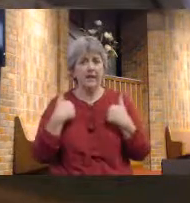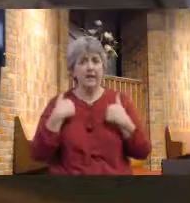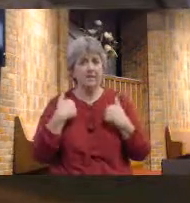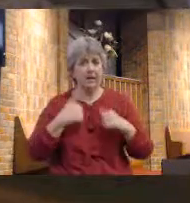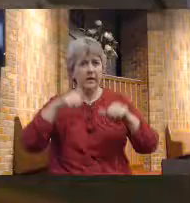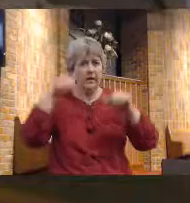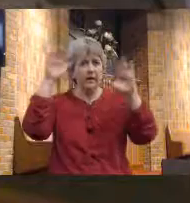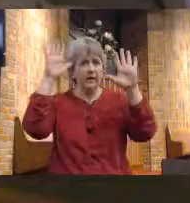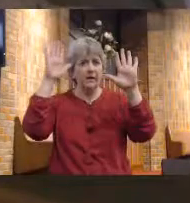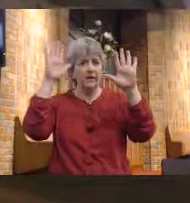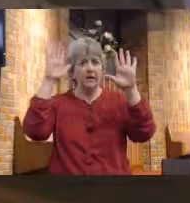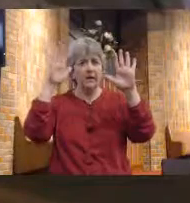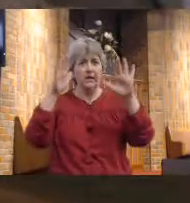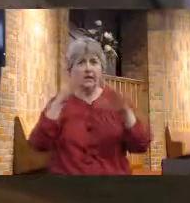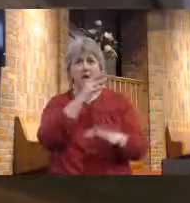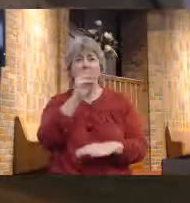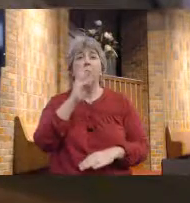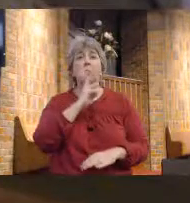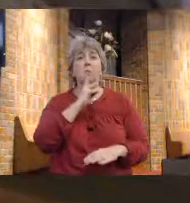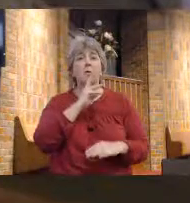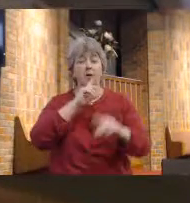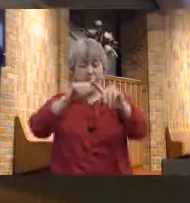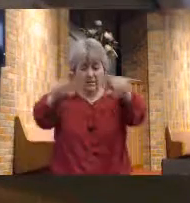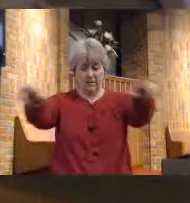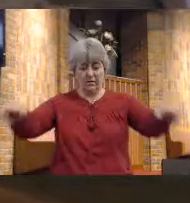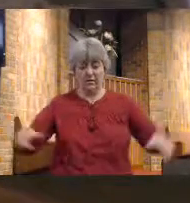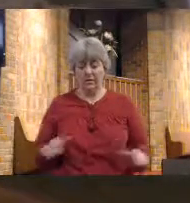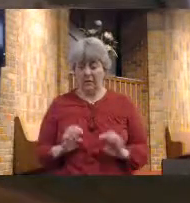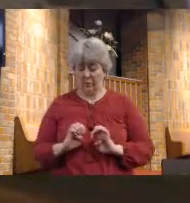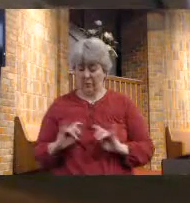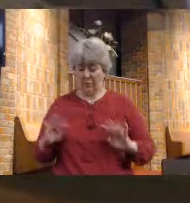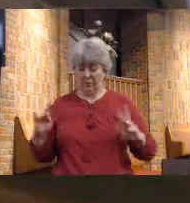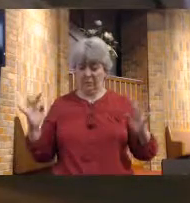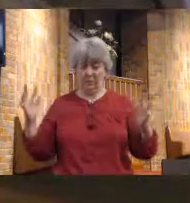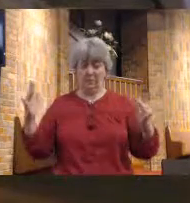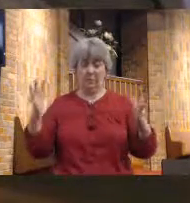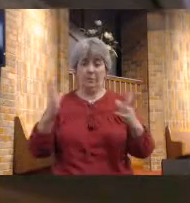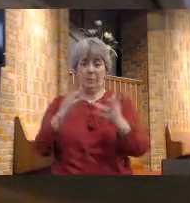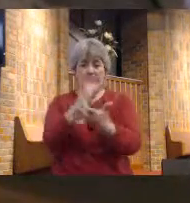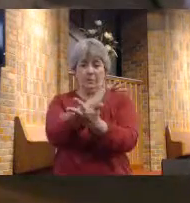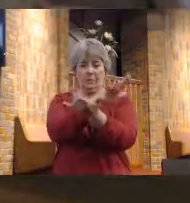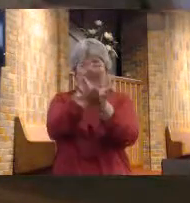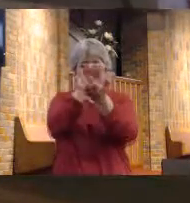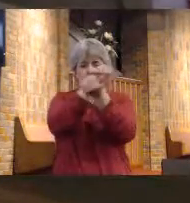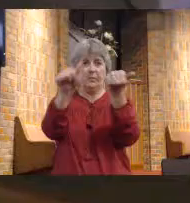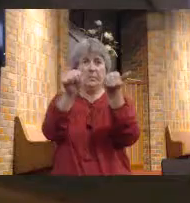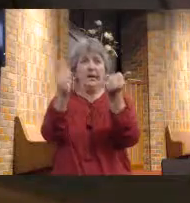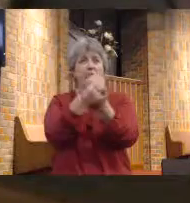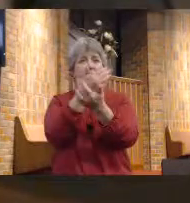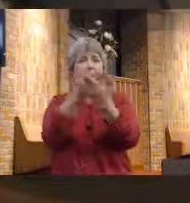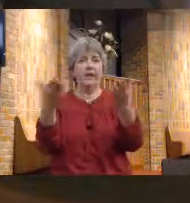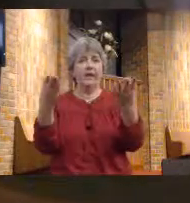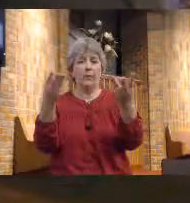And it licked up all the water that was surrounding it. And it consumed even the altar.